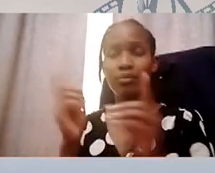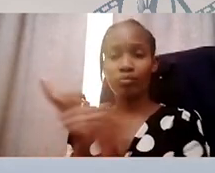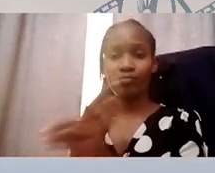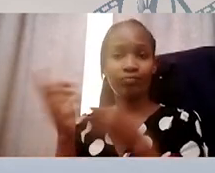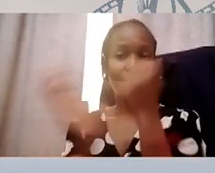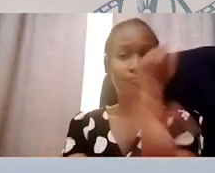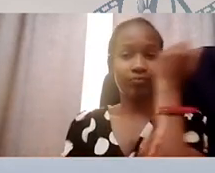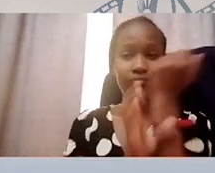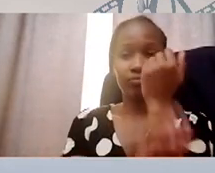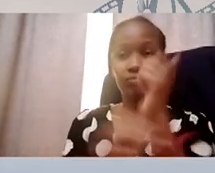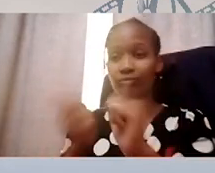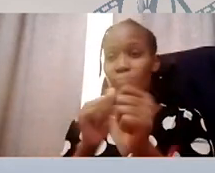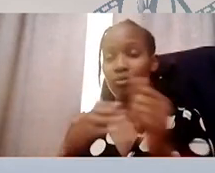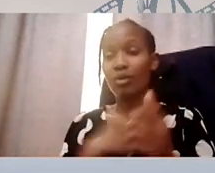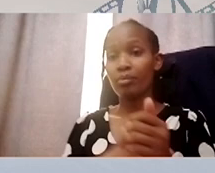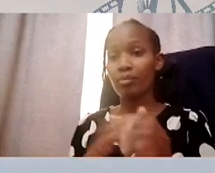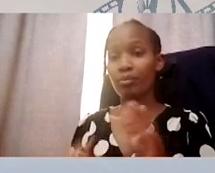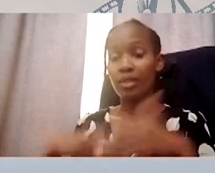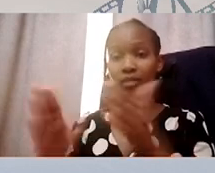give us some of these examples?